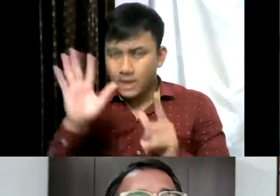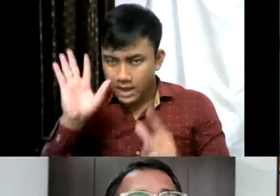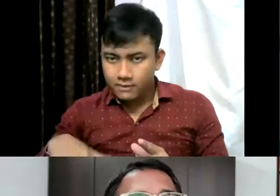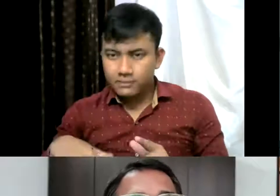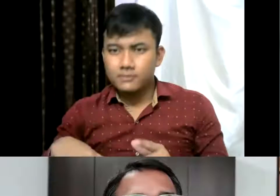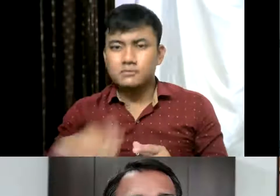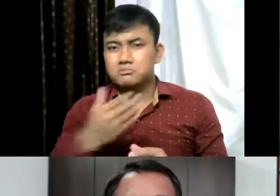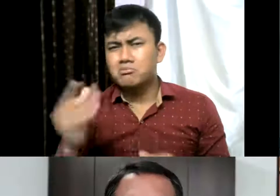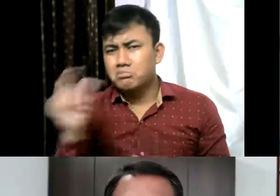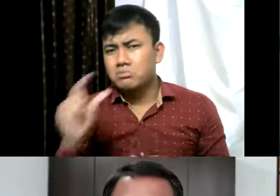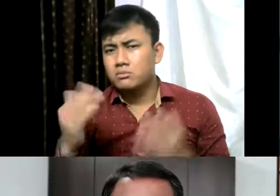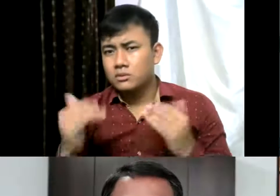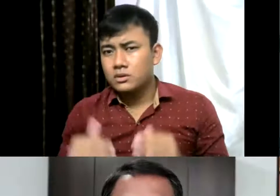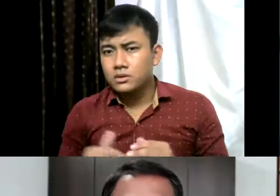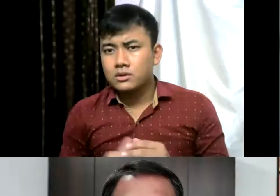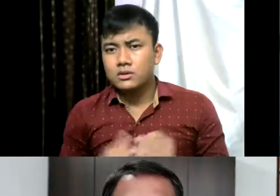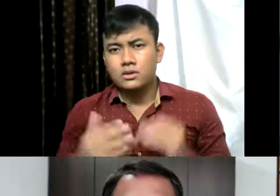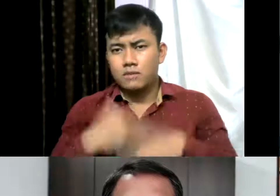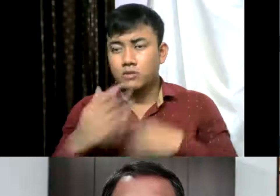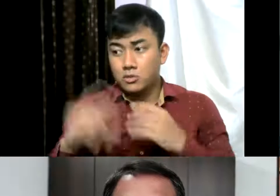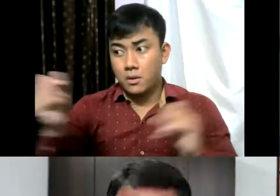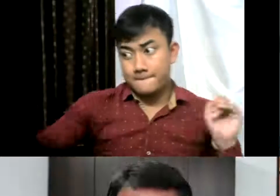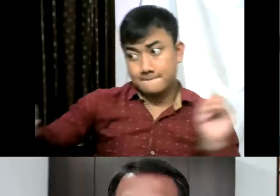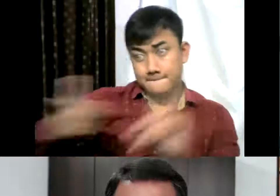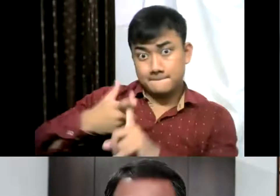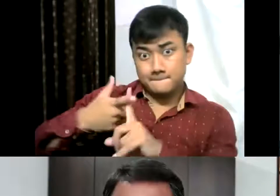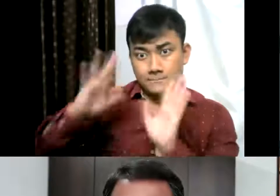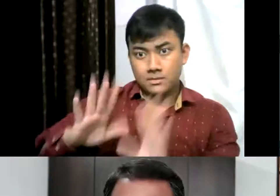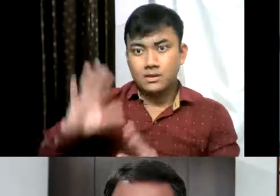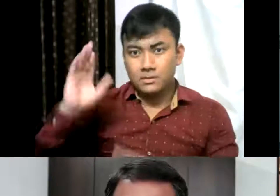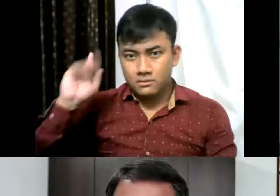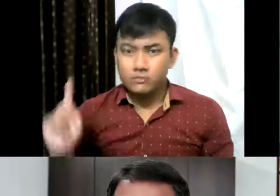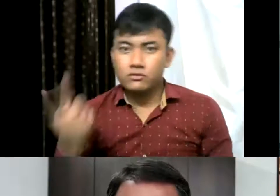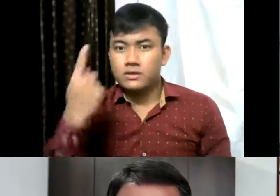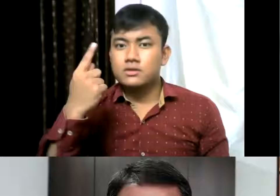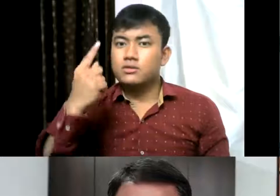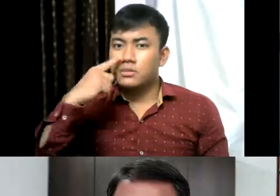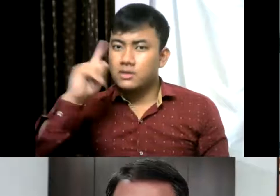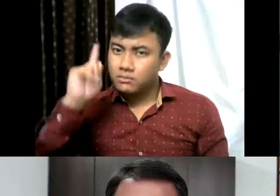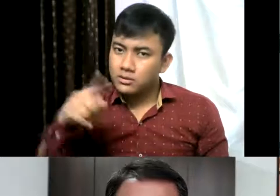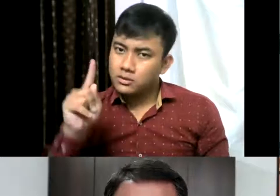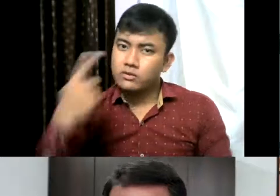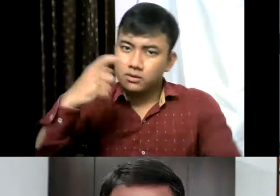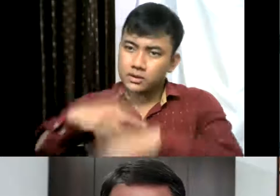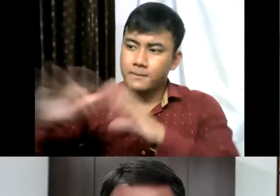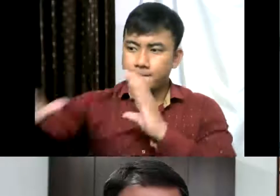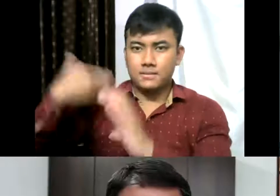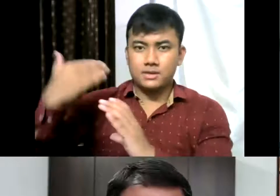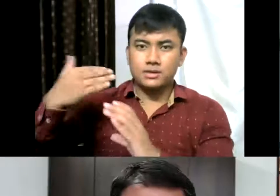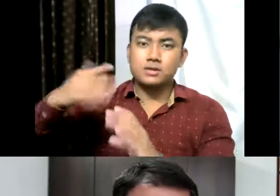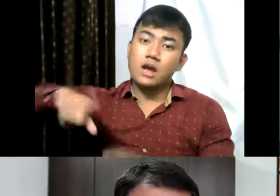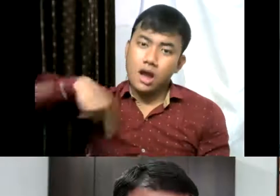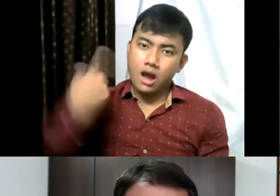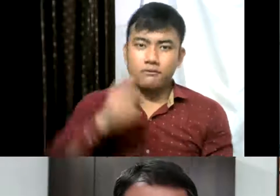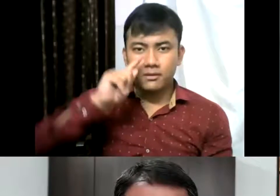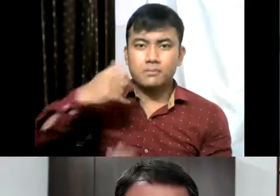that I think after you match, the woman has to send the first message or the match disappears in a